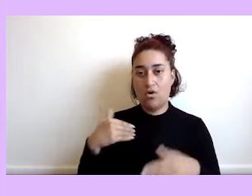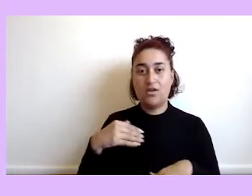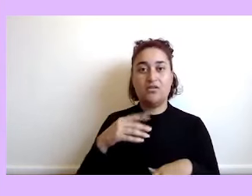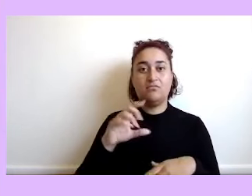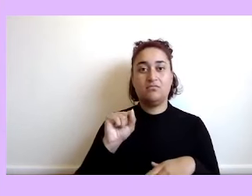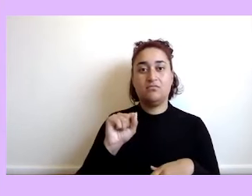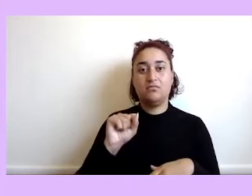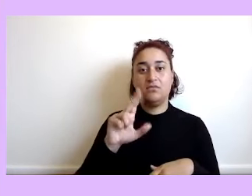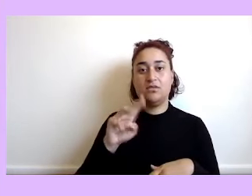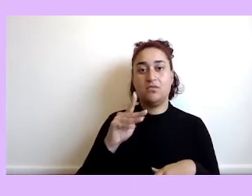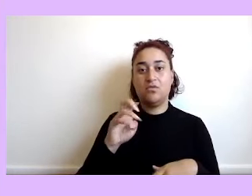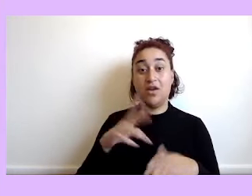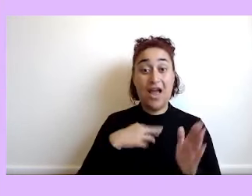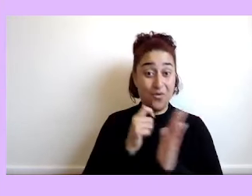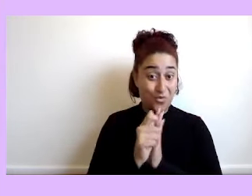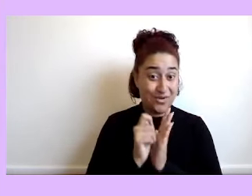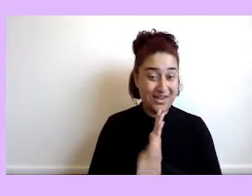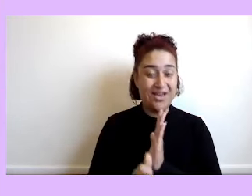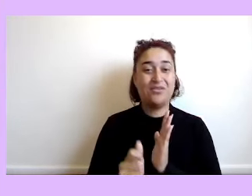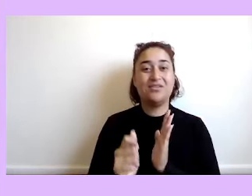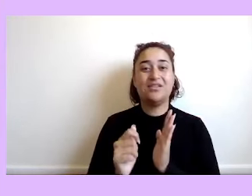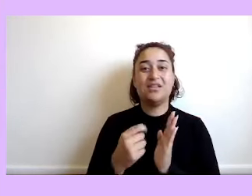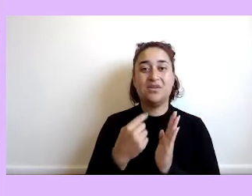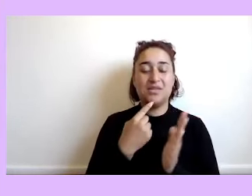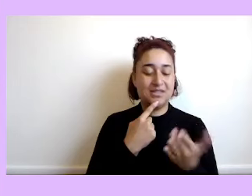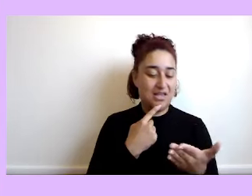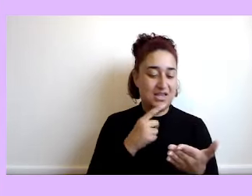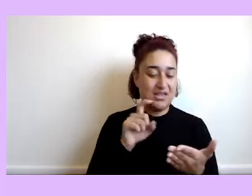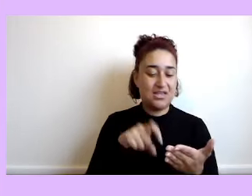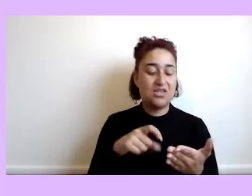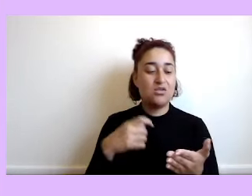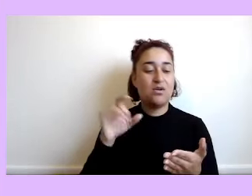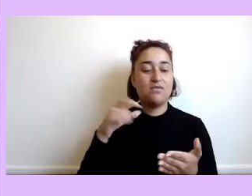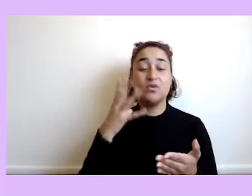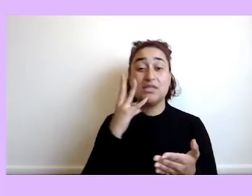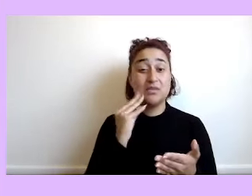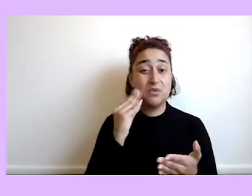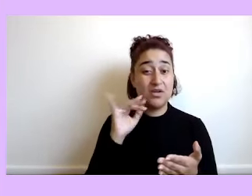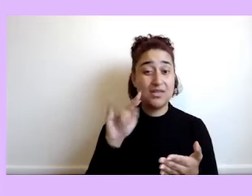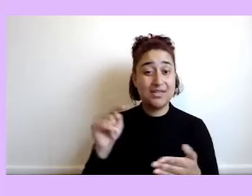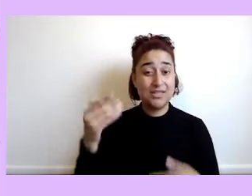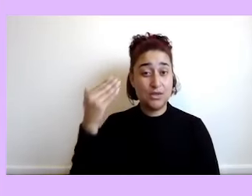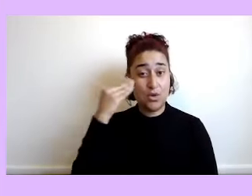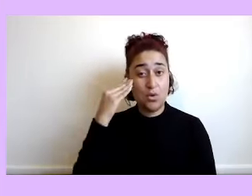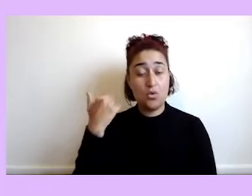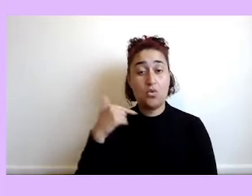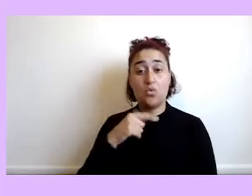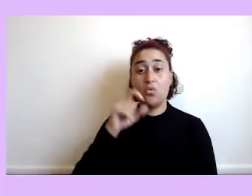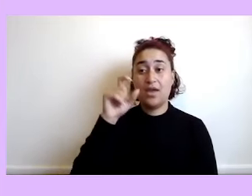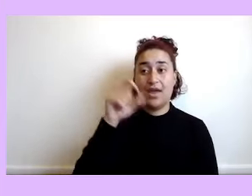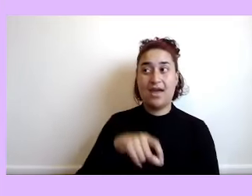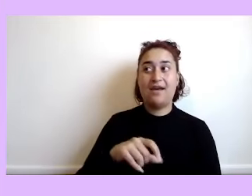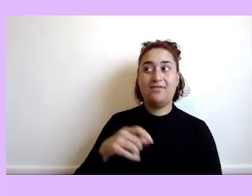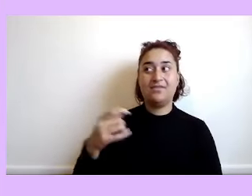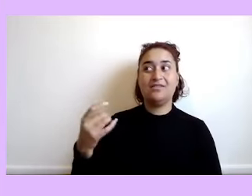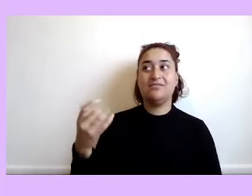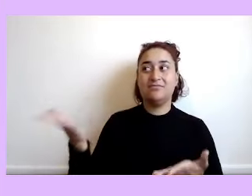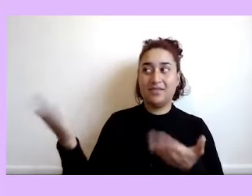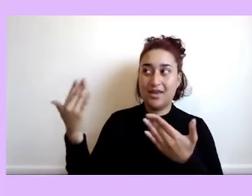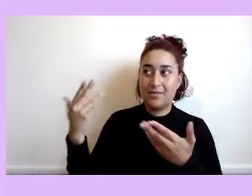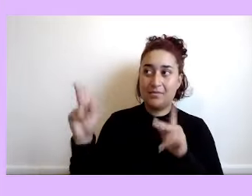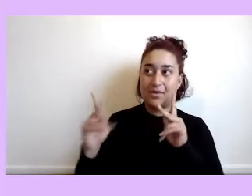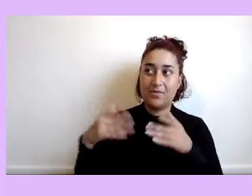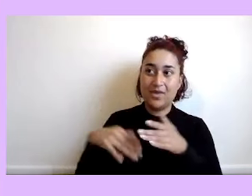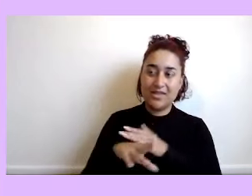said, I wrote it down. It was like something like, you have to experience it to know. Like we have to get people in the seats because you